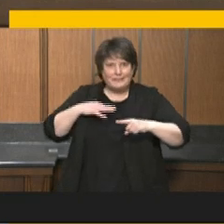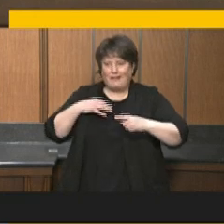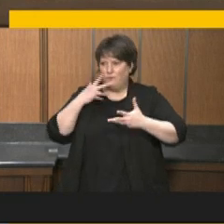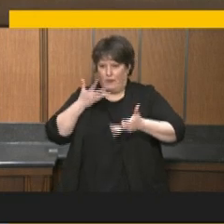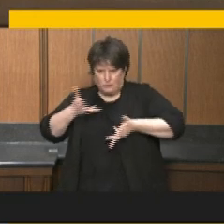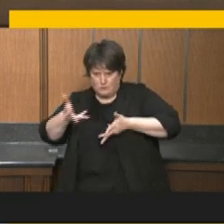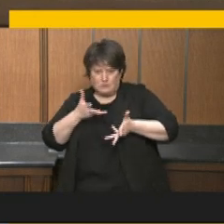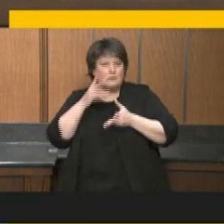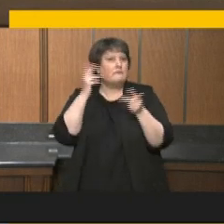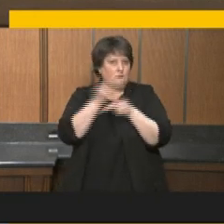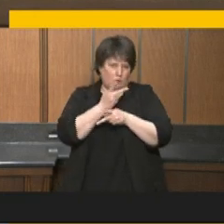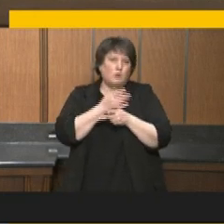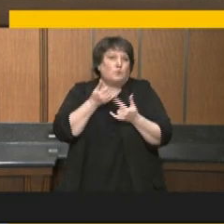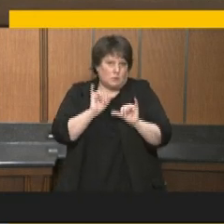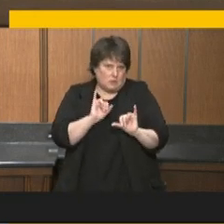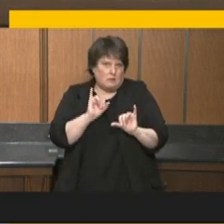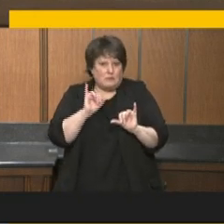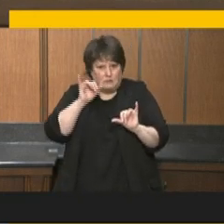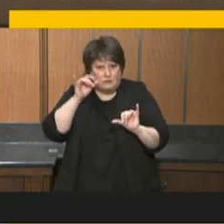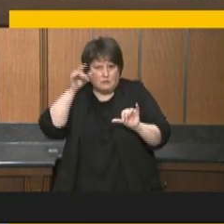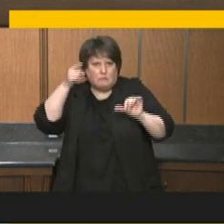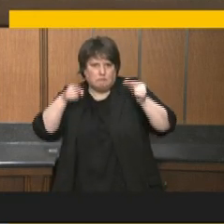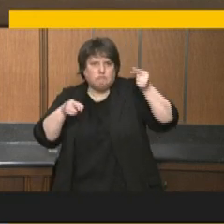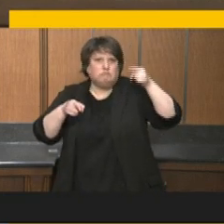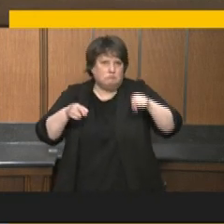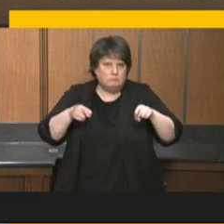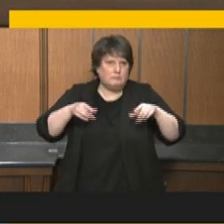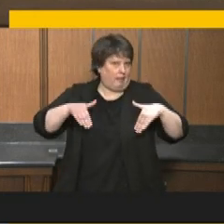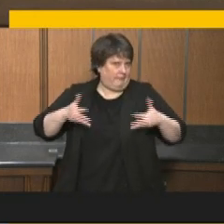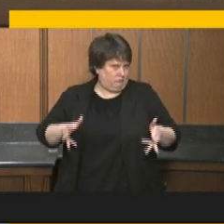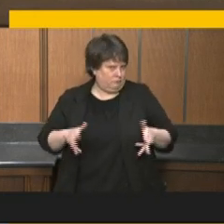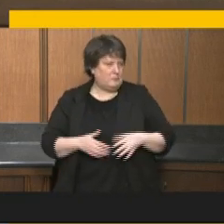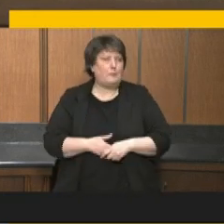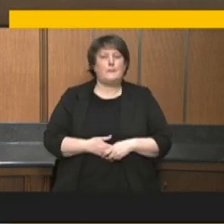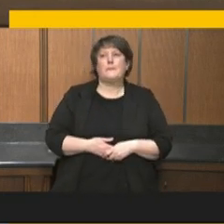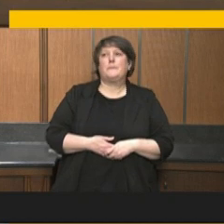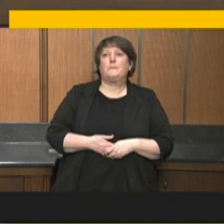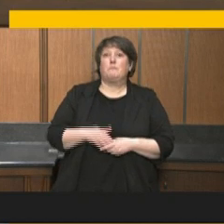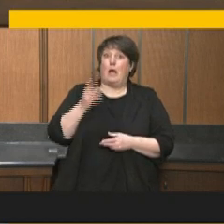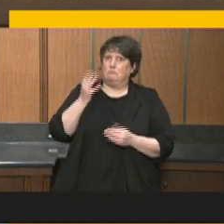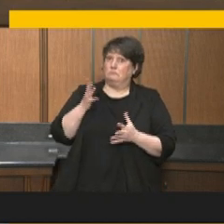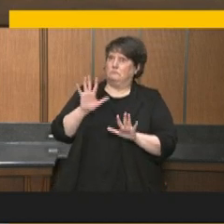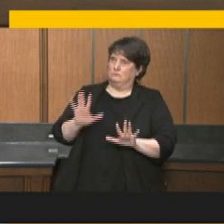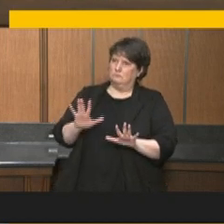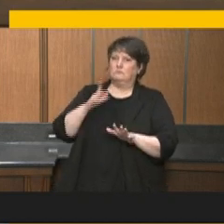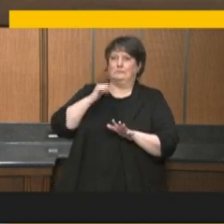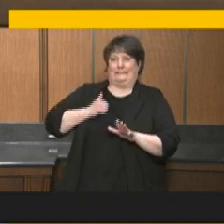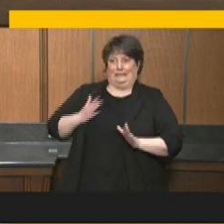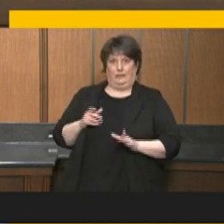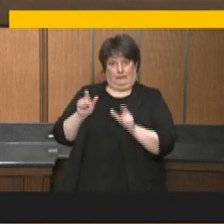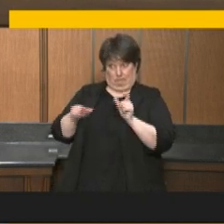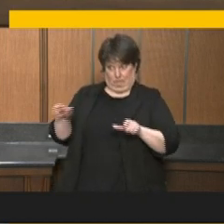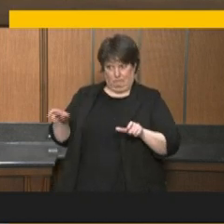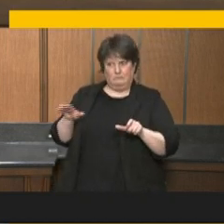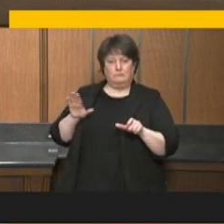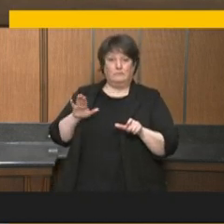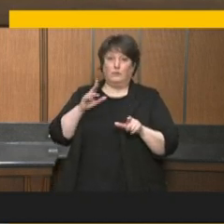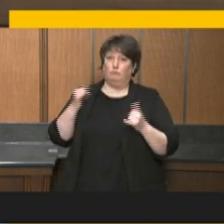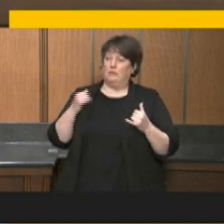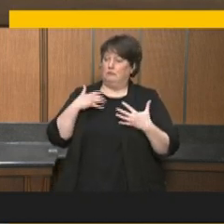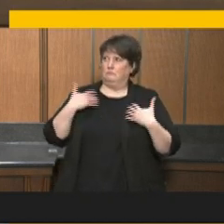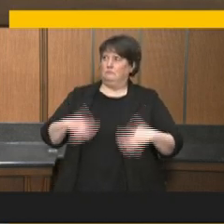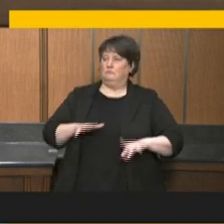would also like to say to Canadians that we are in an extraordinary